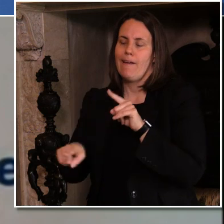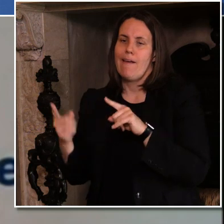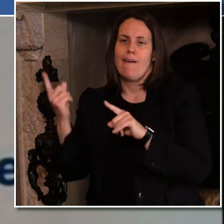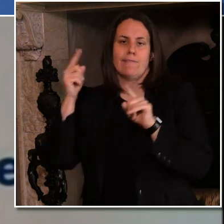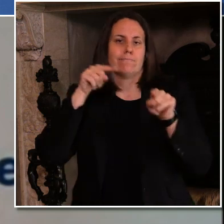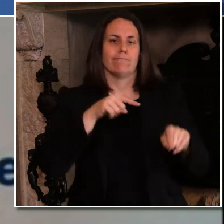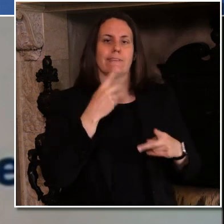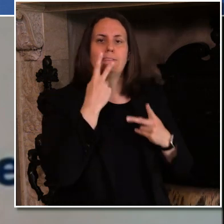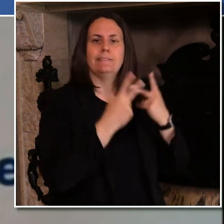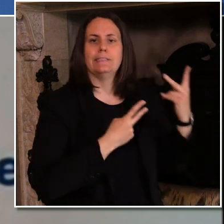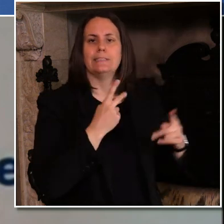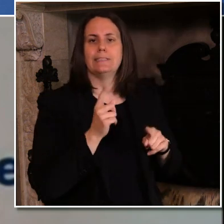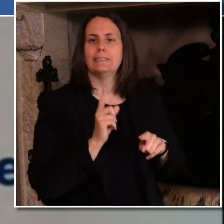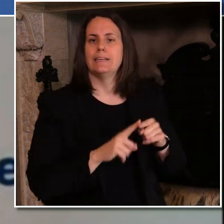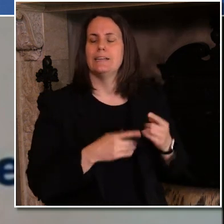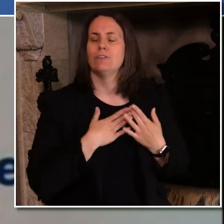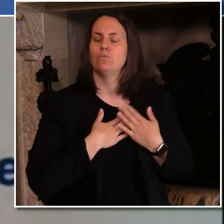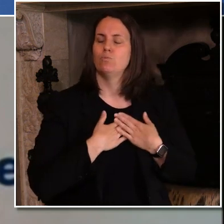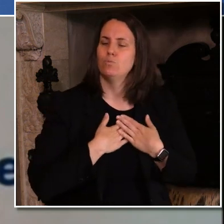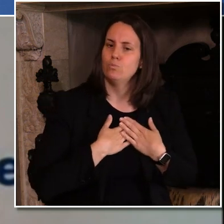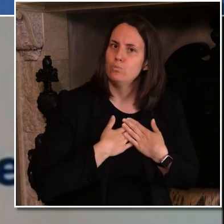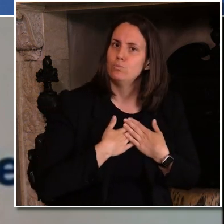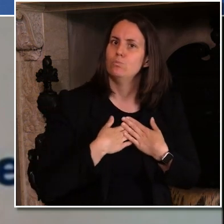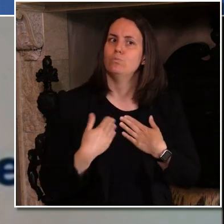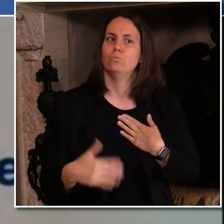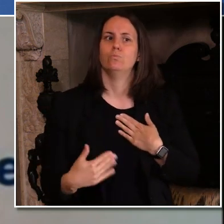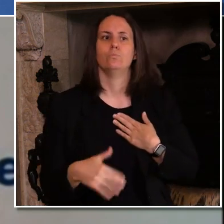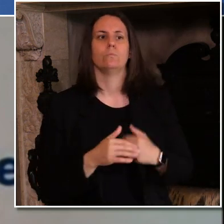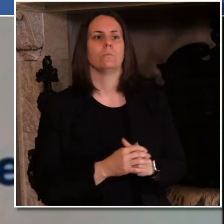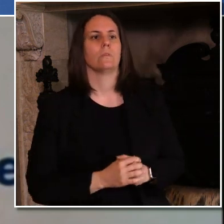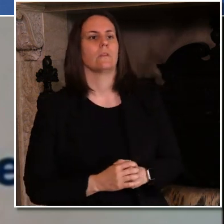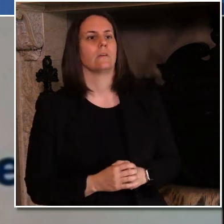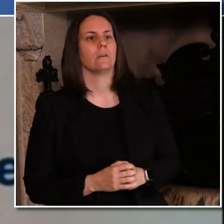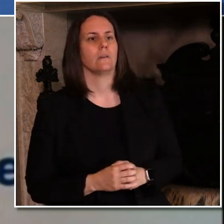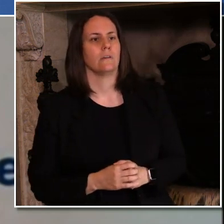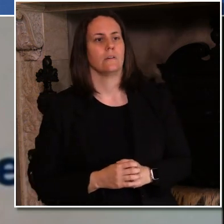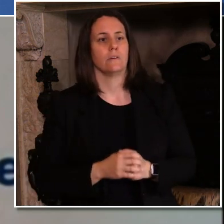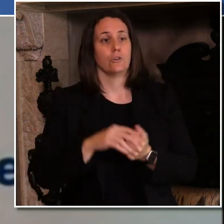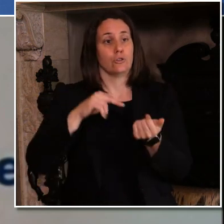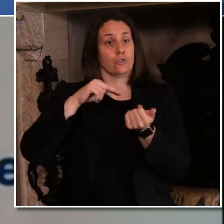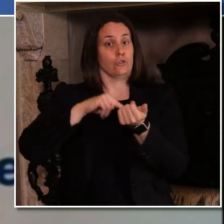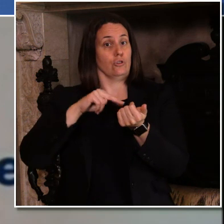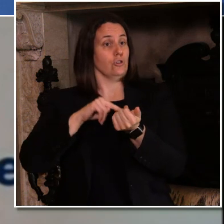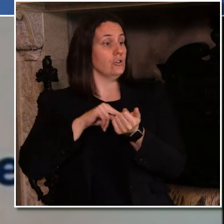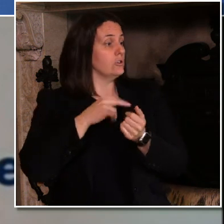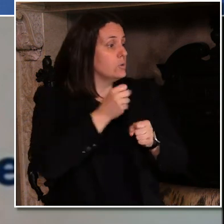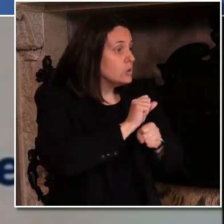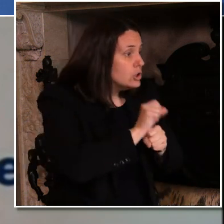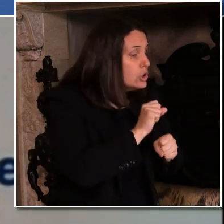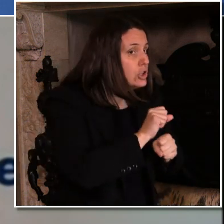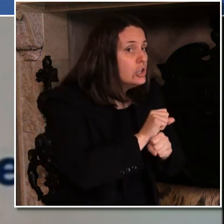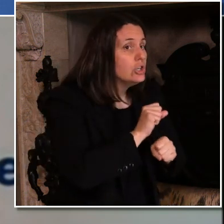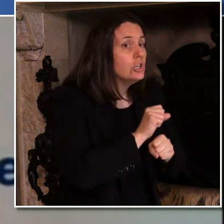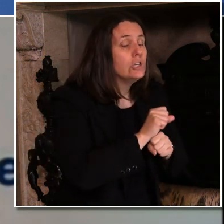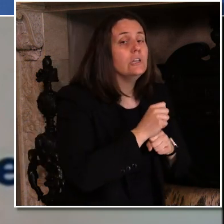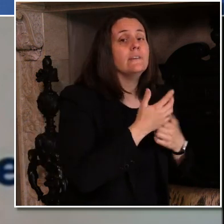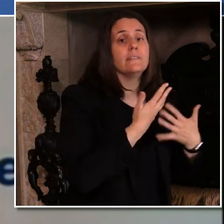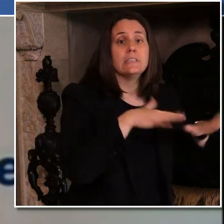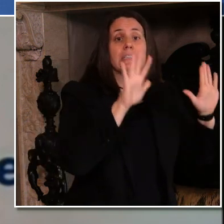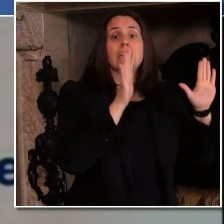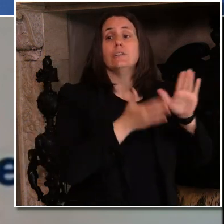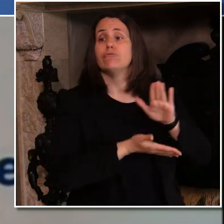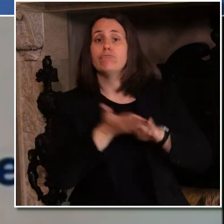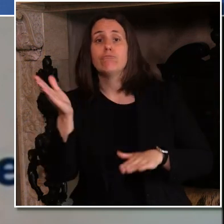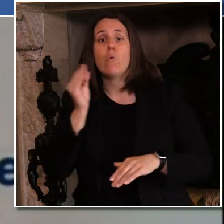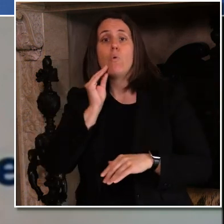houses. They can't hug their kids as their kids run to them to give them a hug after their day of work. They have to head straight for the shower.